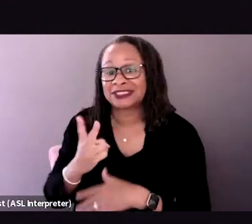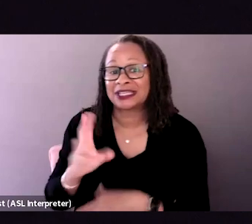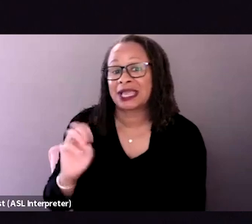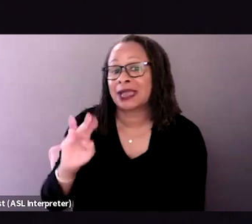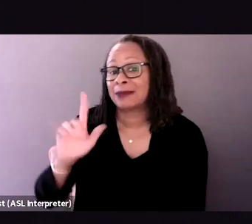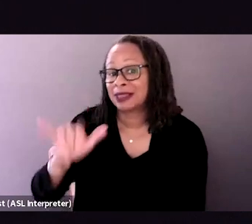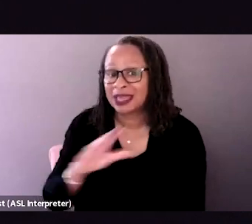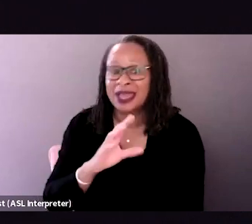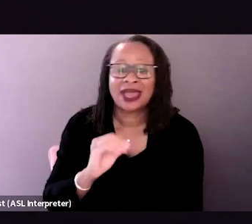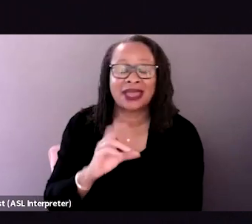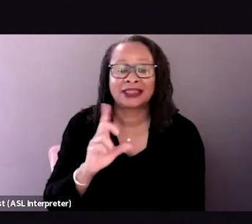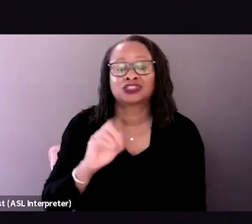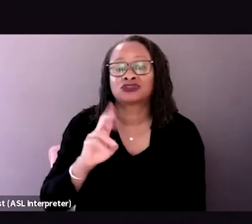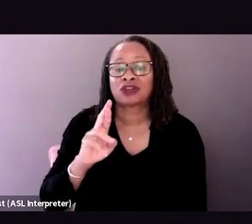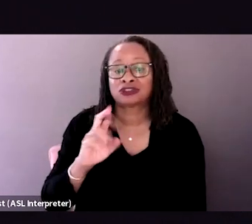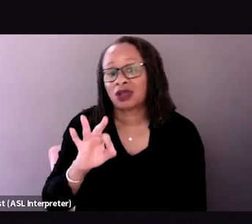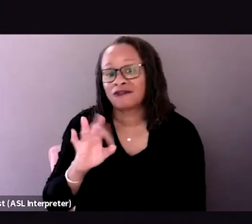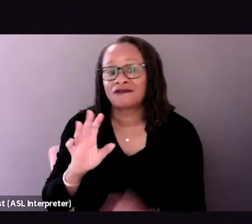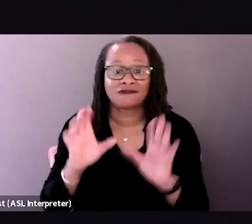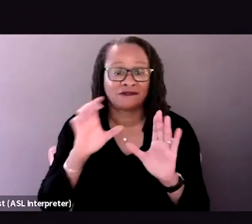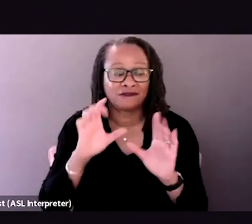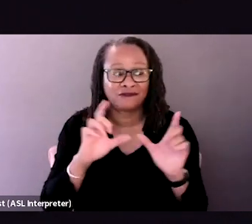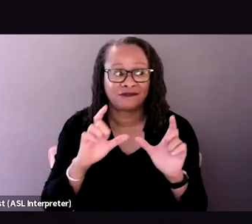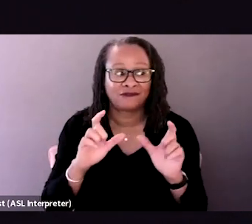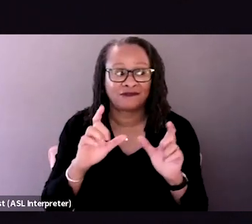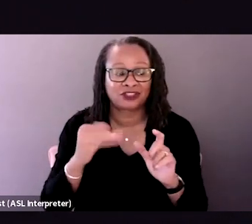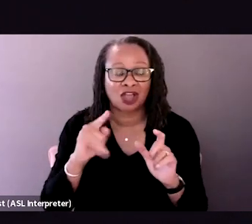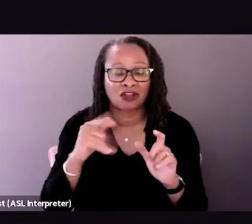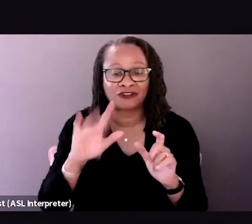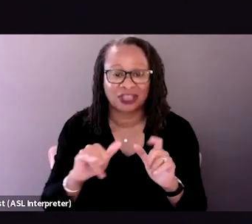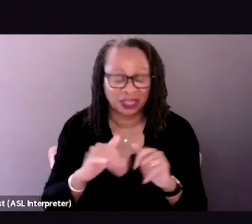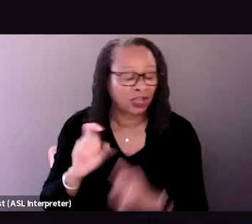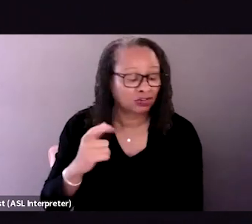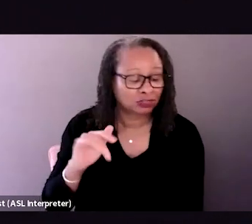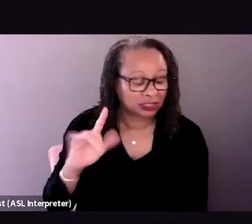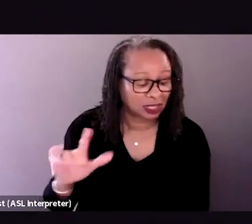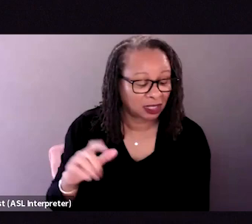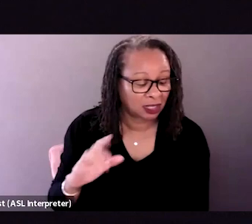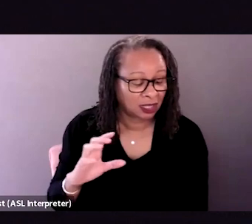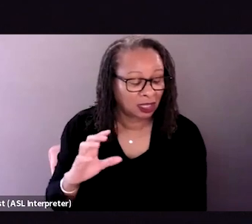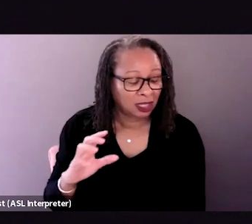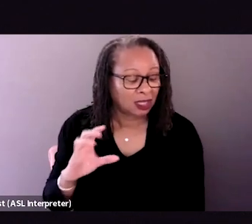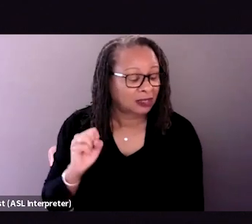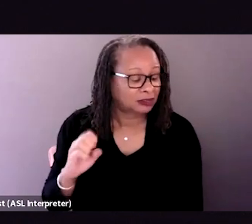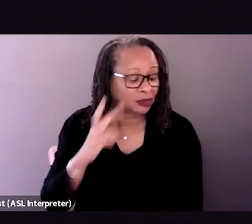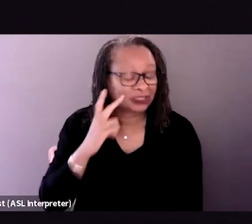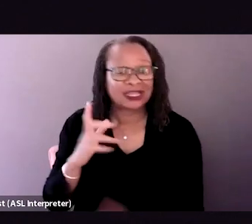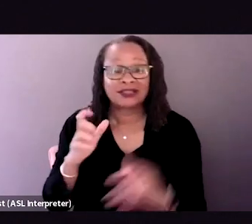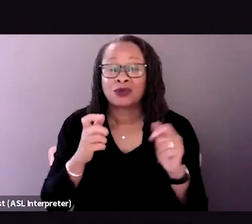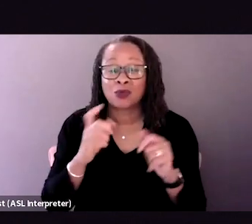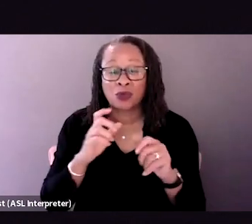Chris Lamarca, interact with this community, go 6 feet down into a grave as it's being dug for someone who